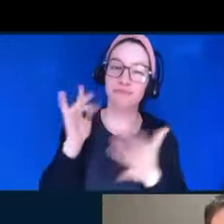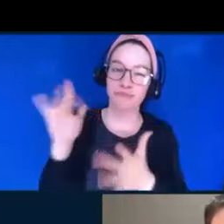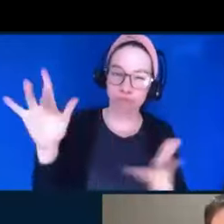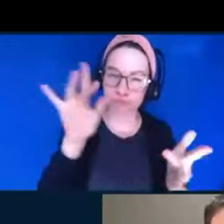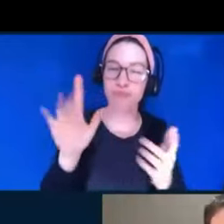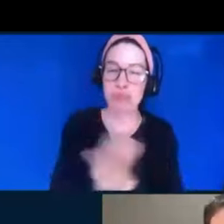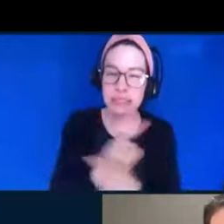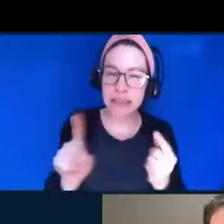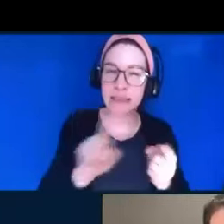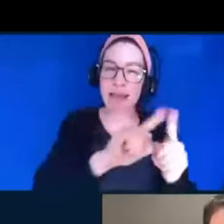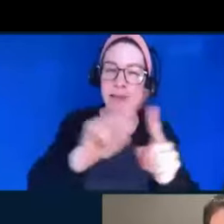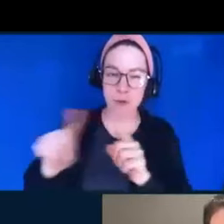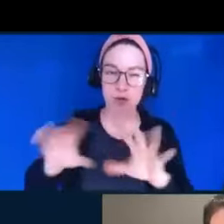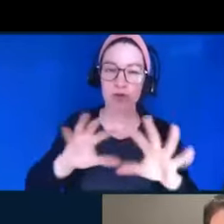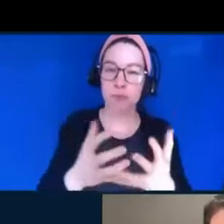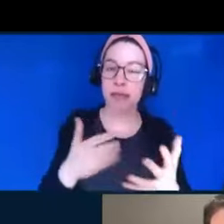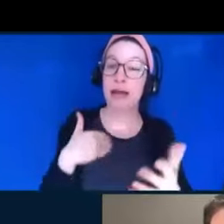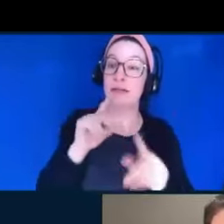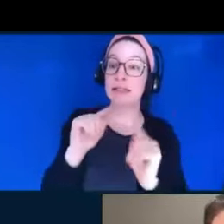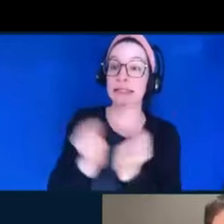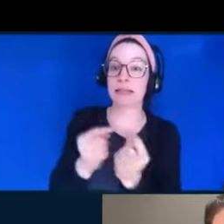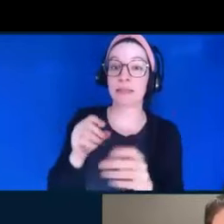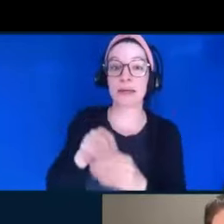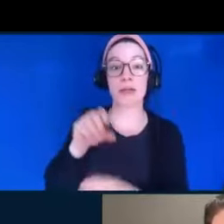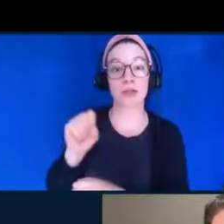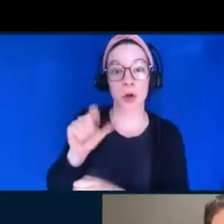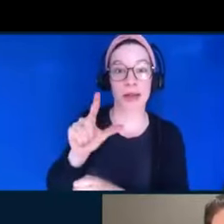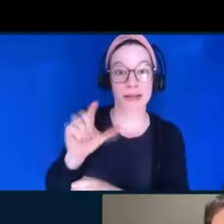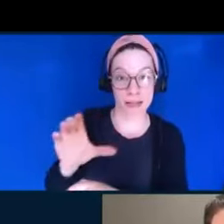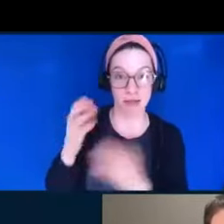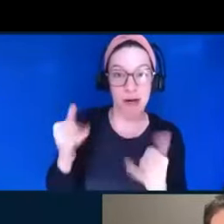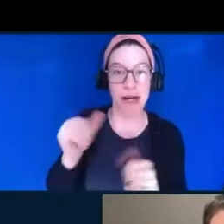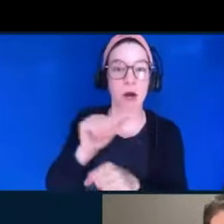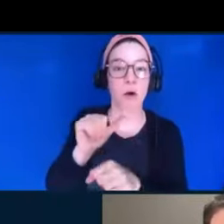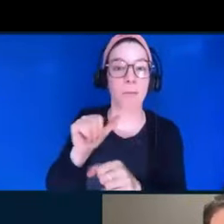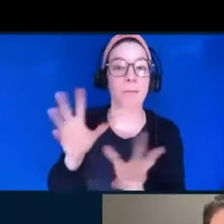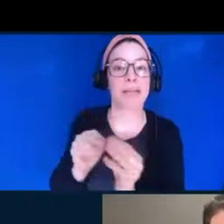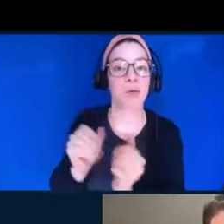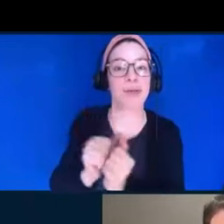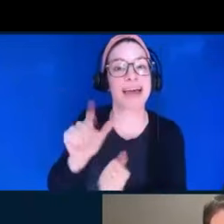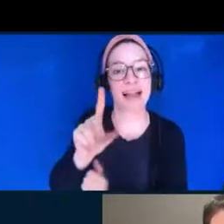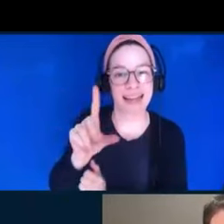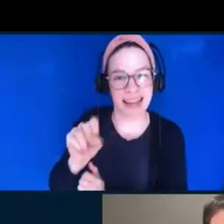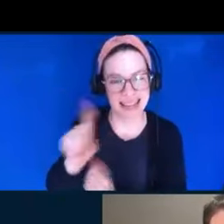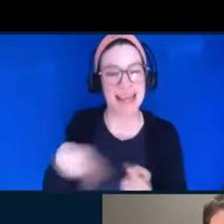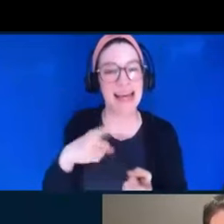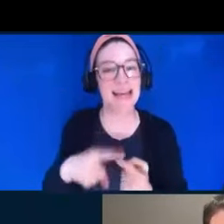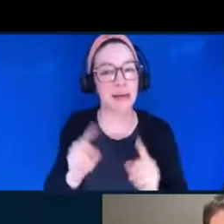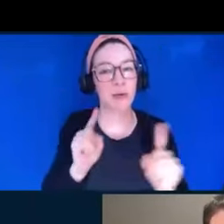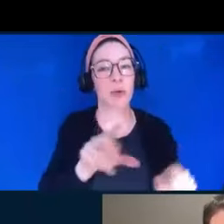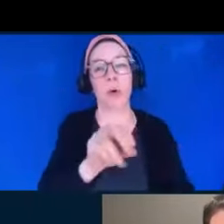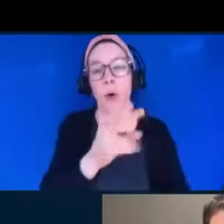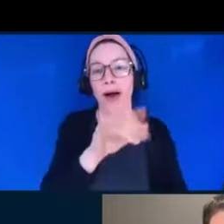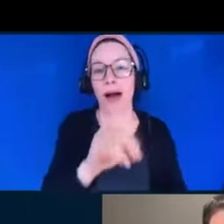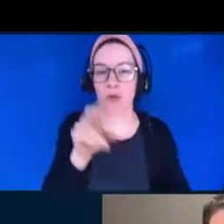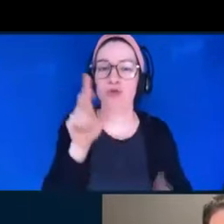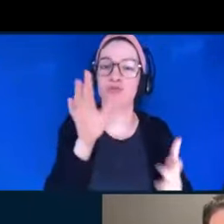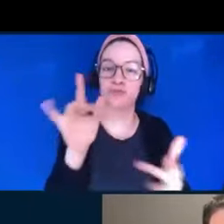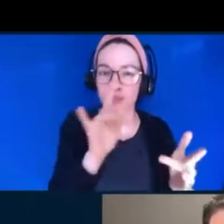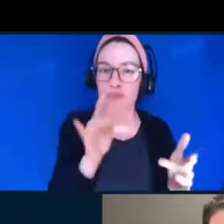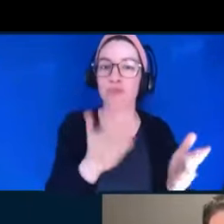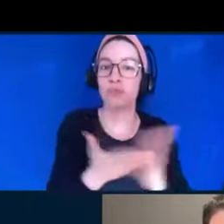meeting with groups. There's a team in Salt Lake right now meeting with LDS. There's also a team will be heading out to Ohio, and we'll be traveling throughout the